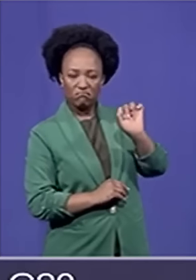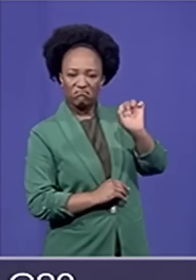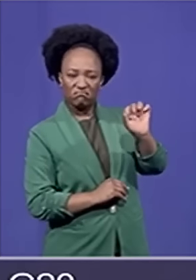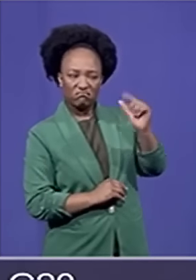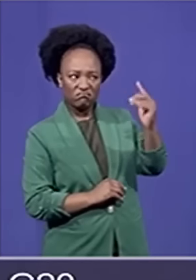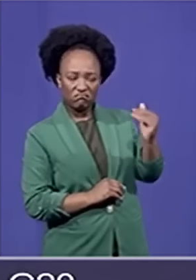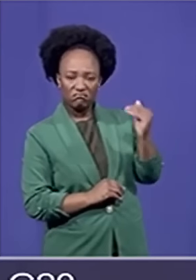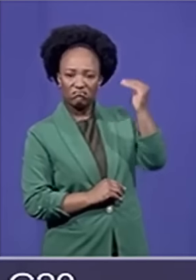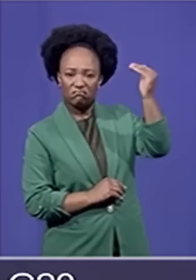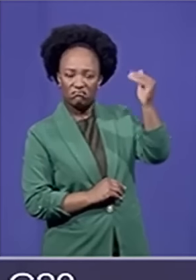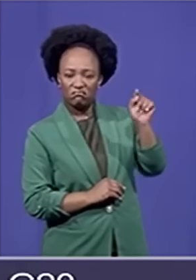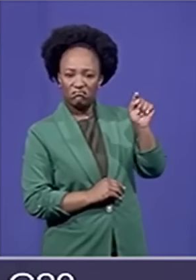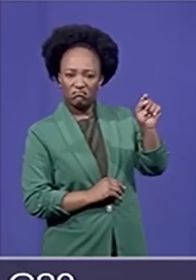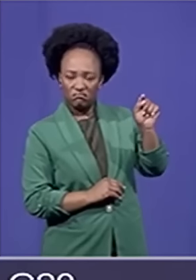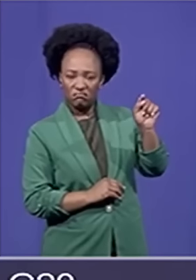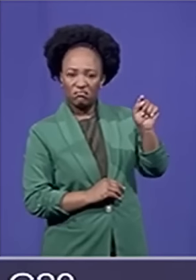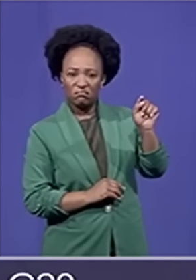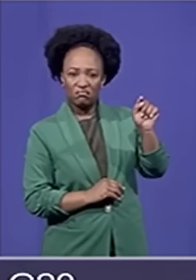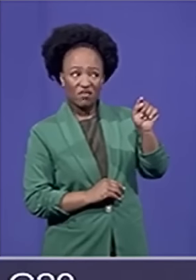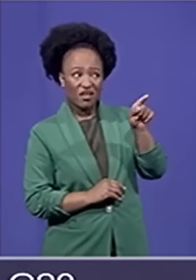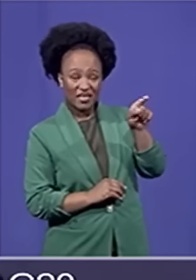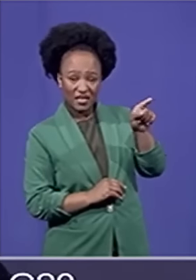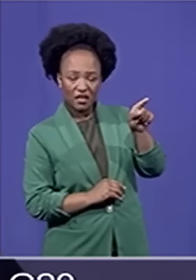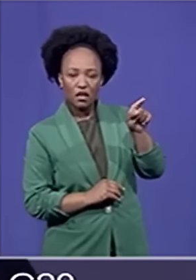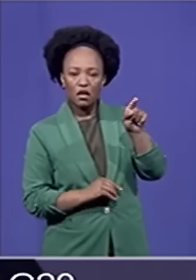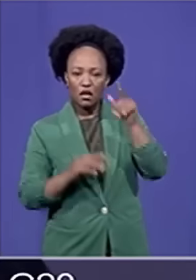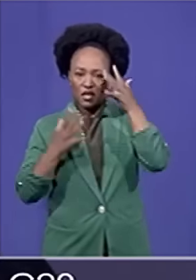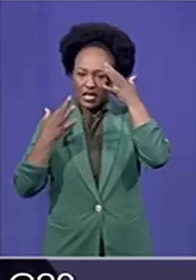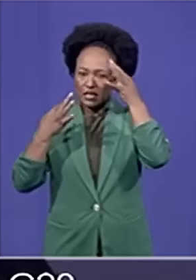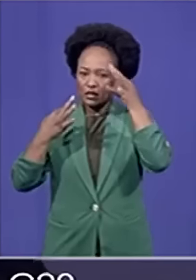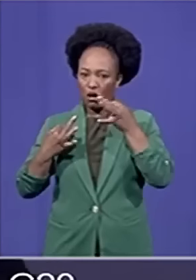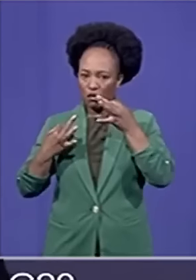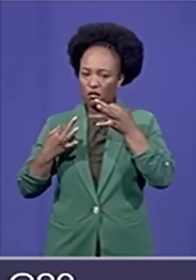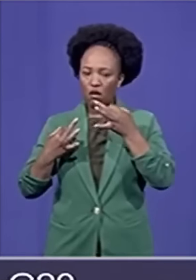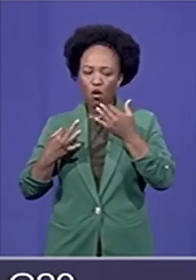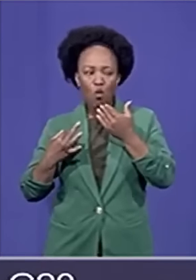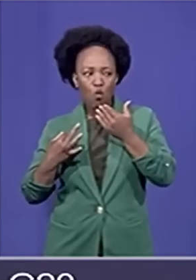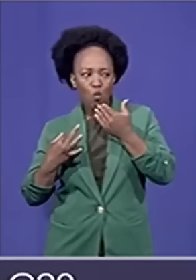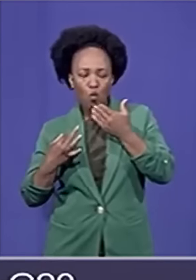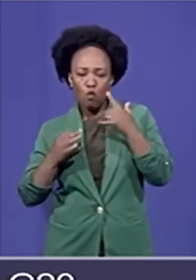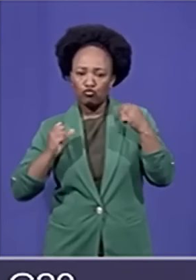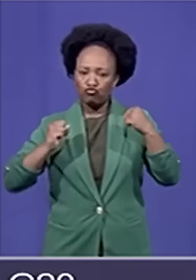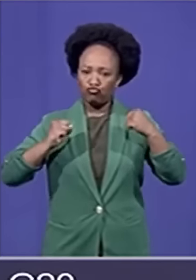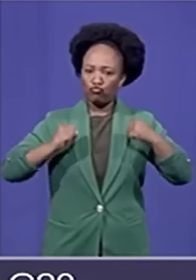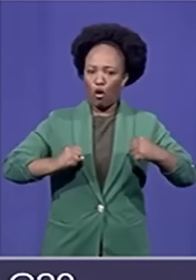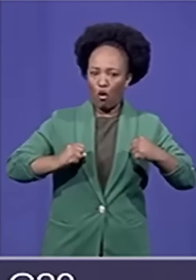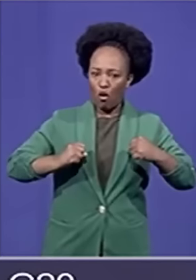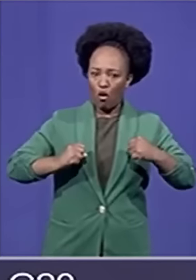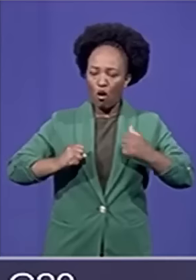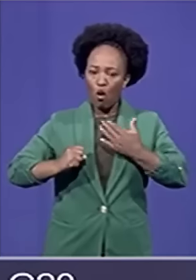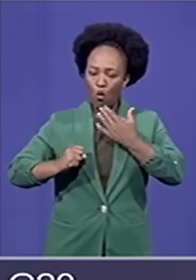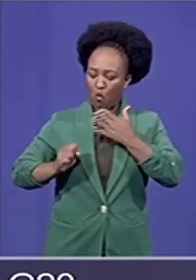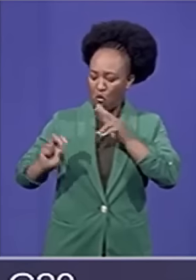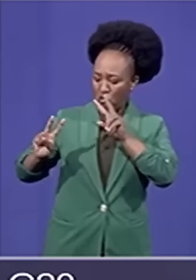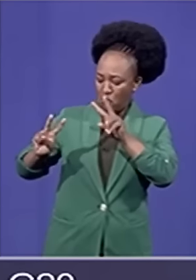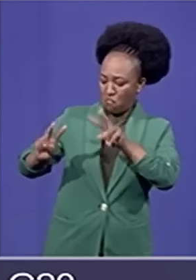or army determines who has a voice and who is spoken down to.